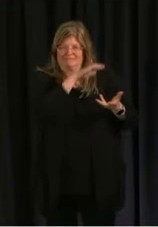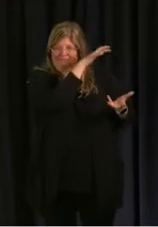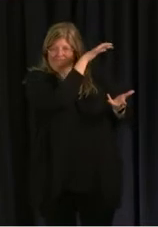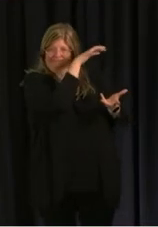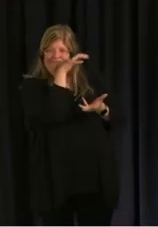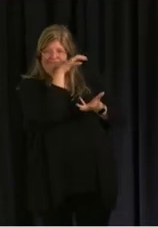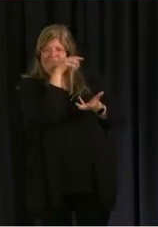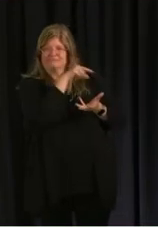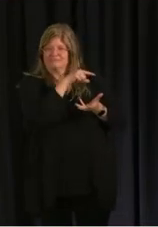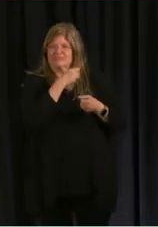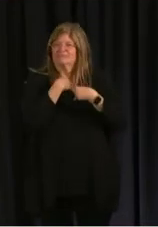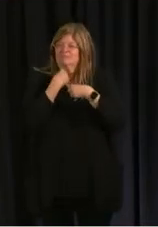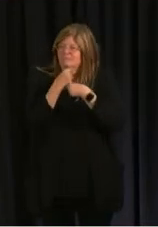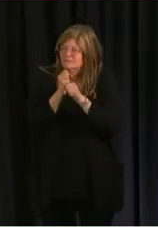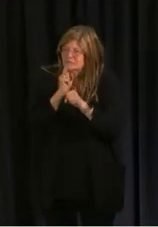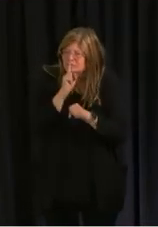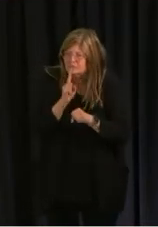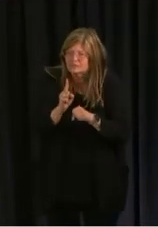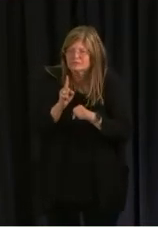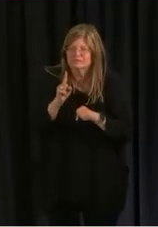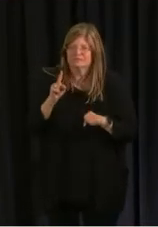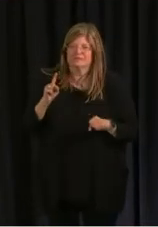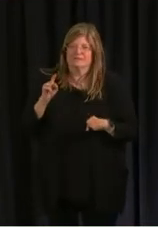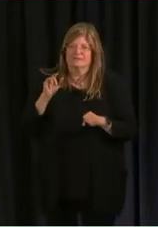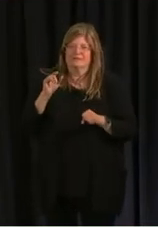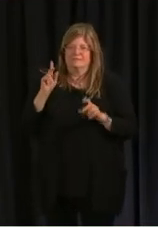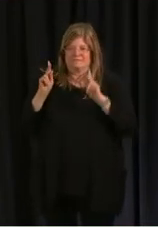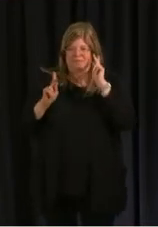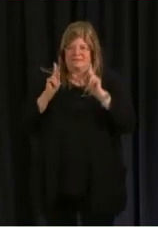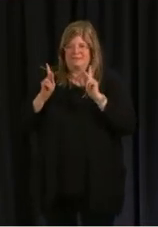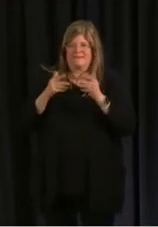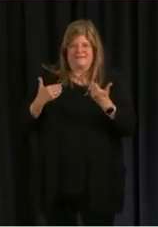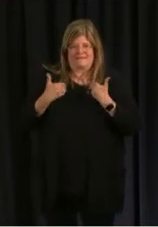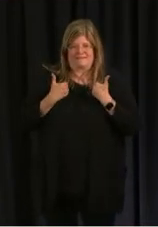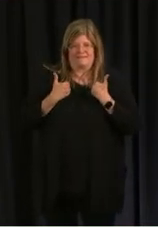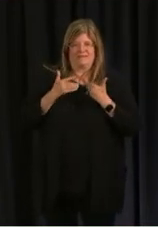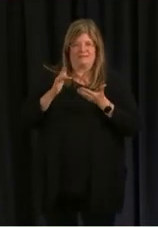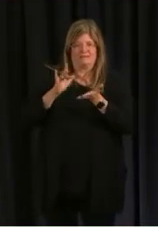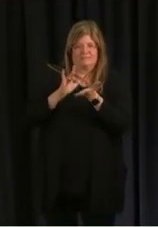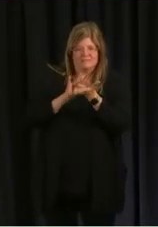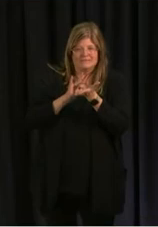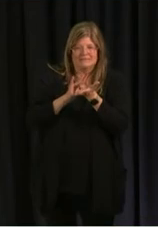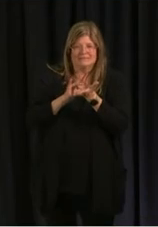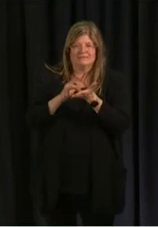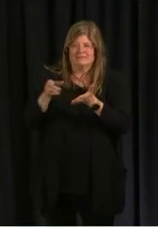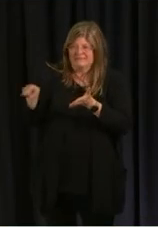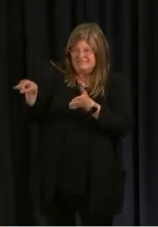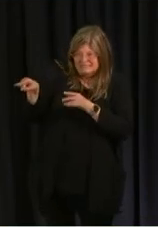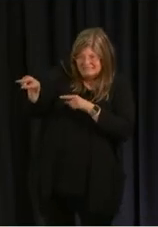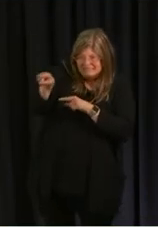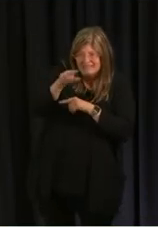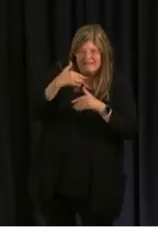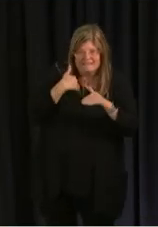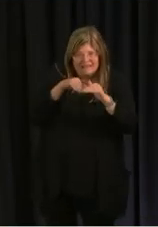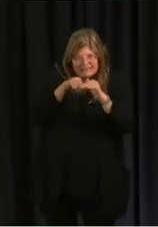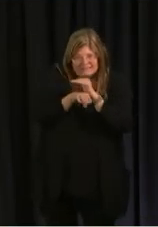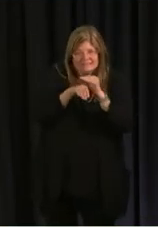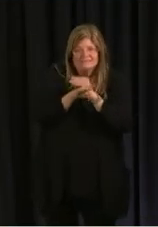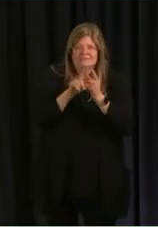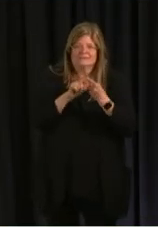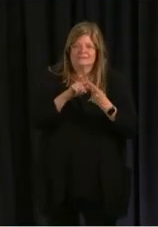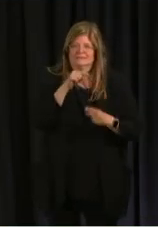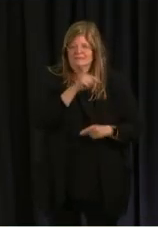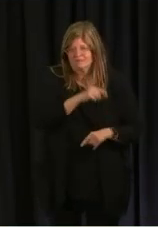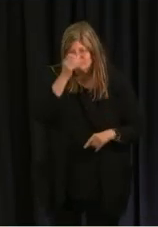making sure that you and other folks that have medical conditions have access to the vaccine as soon as possible. We did